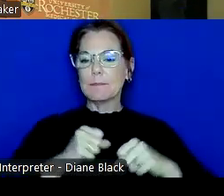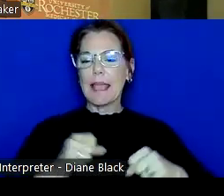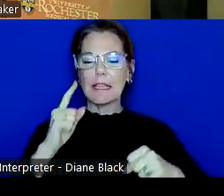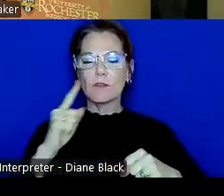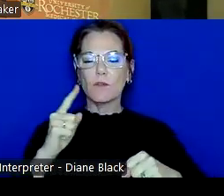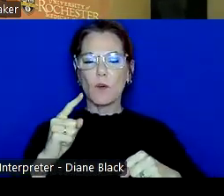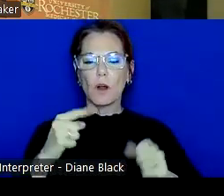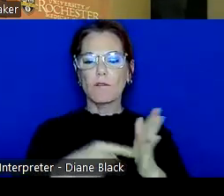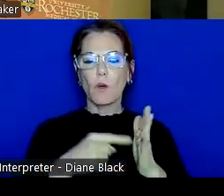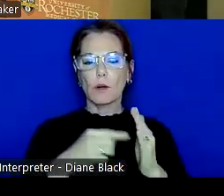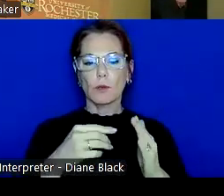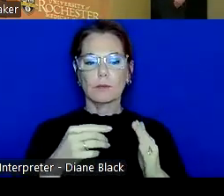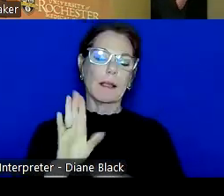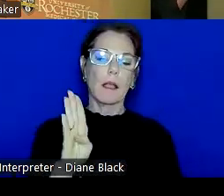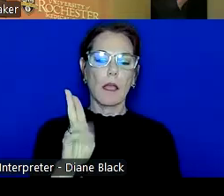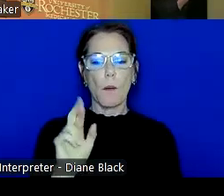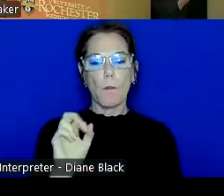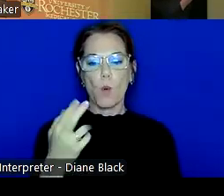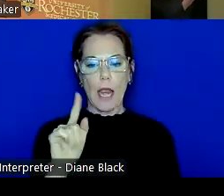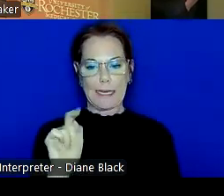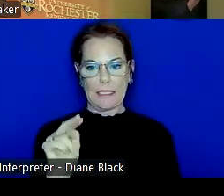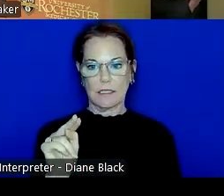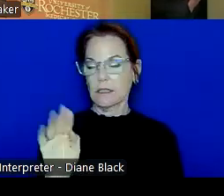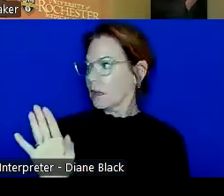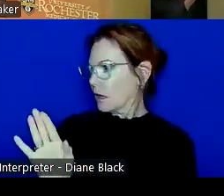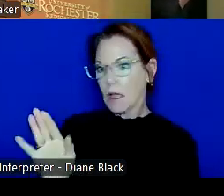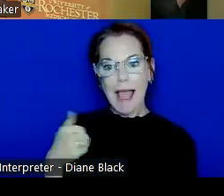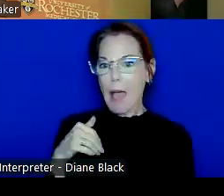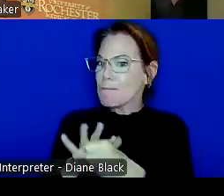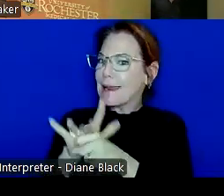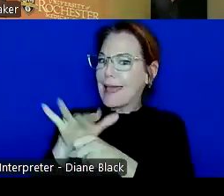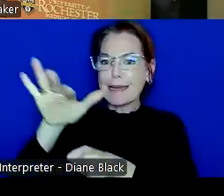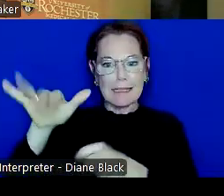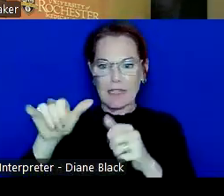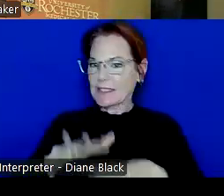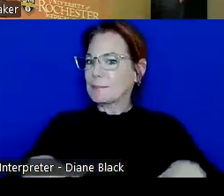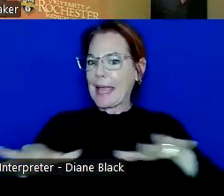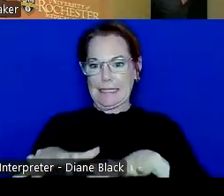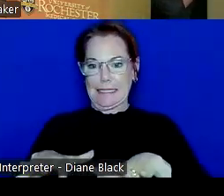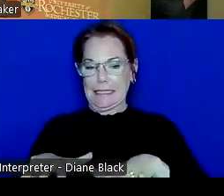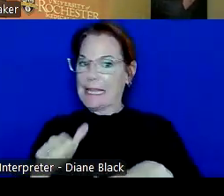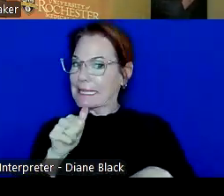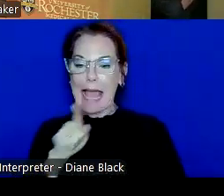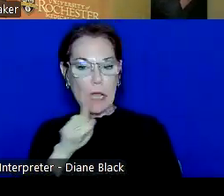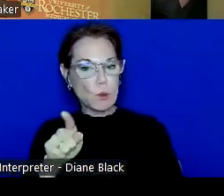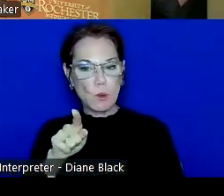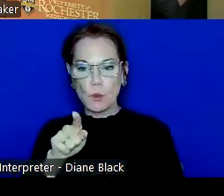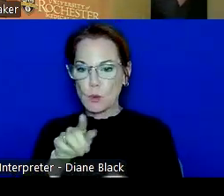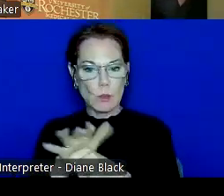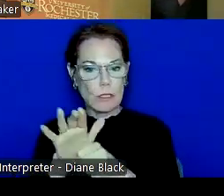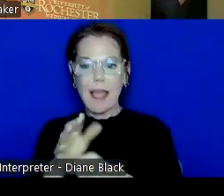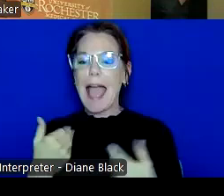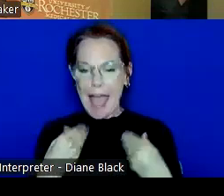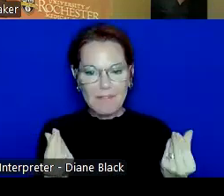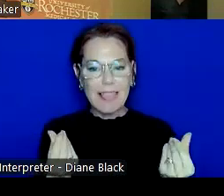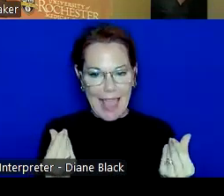example, Brighton. Brighton has plenty of space. It is not true that Brighton doesn't have space. There is land in more